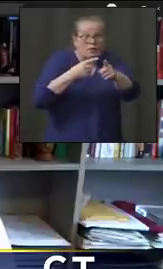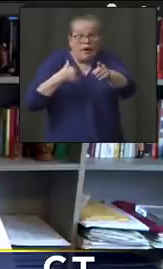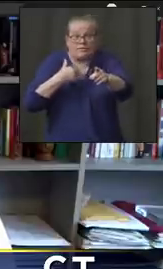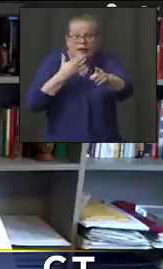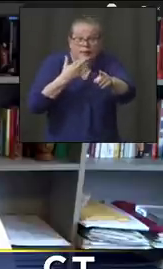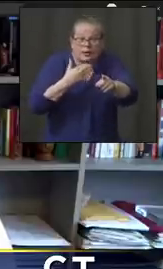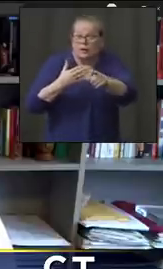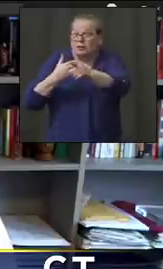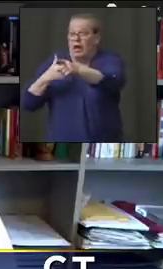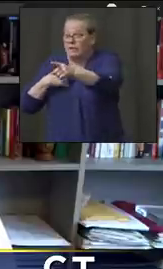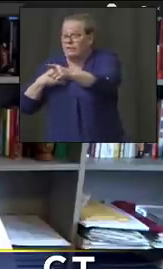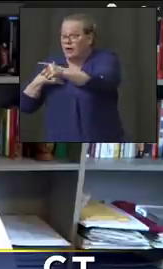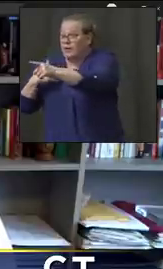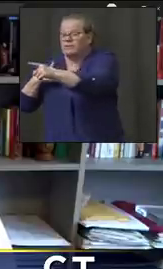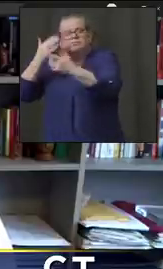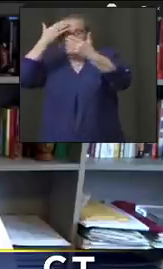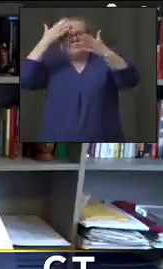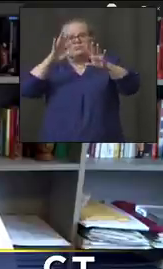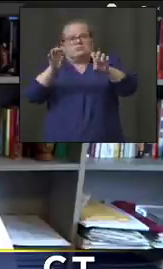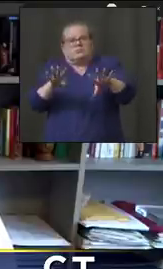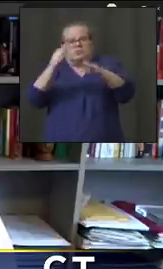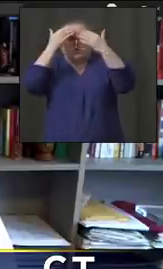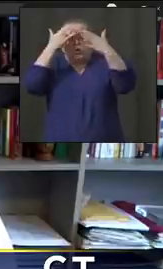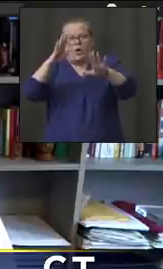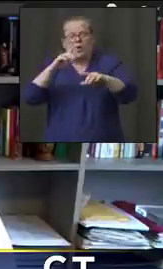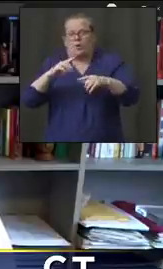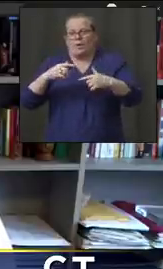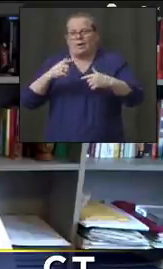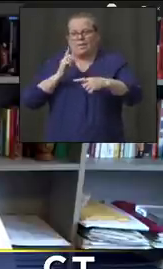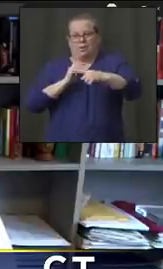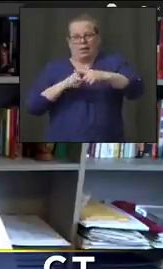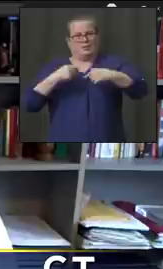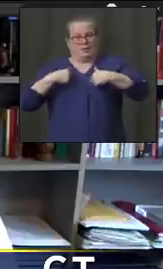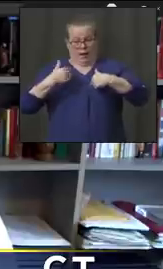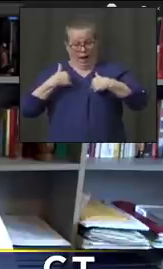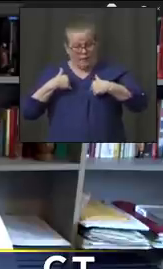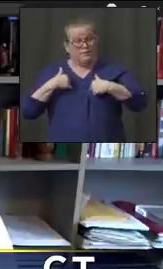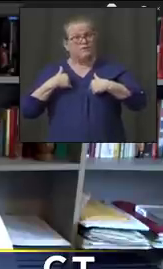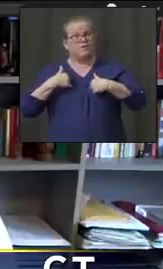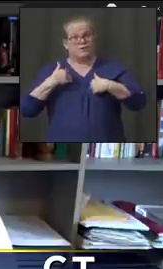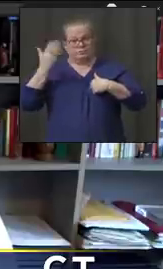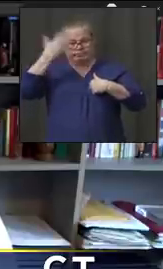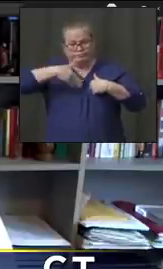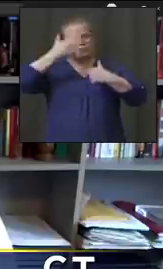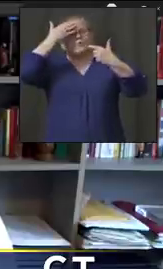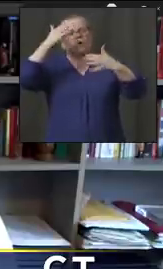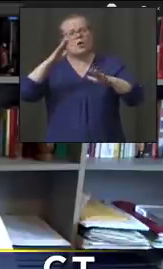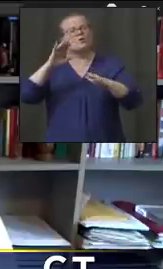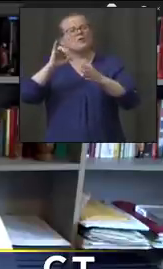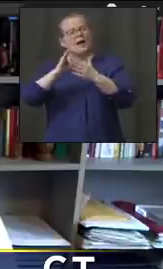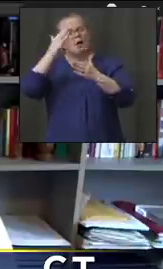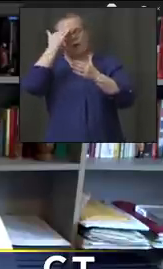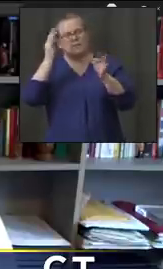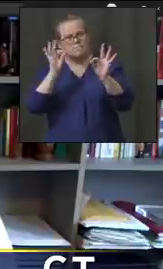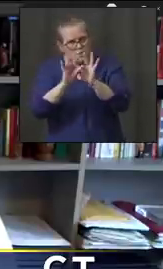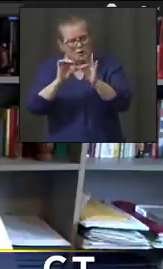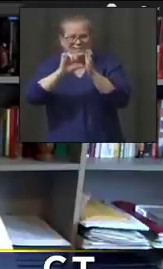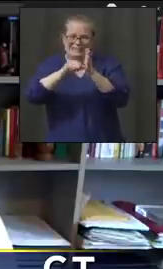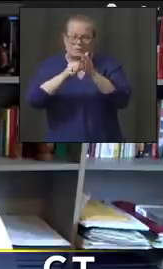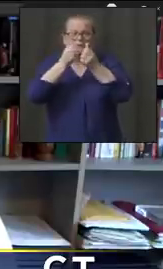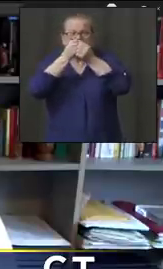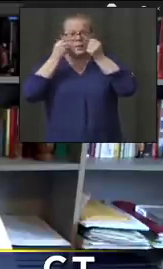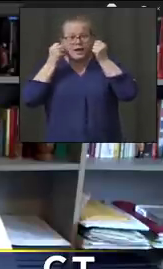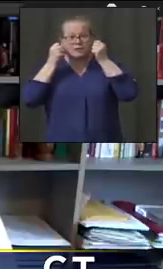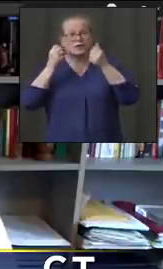other practices that are going to be also important, and I think the health education part of this campaign to reopen Connecticut is going to